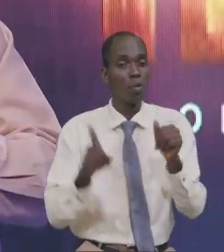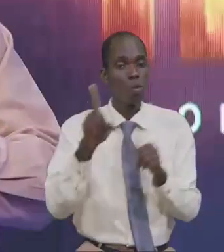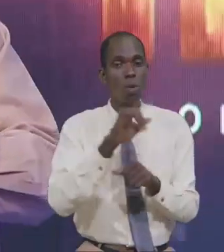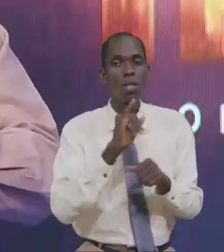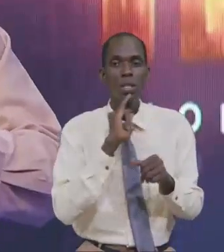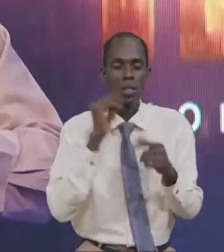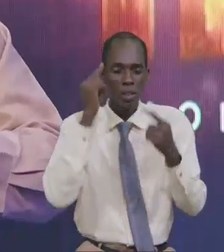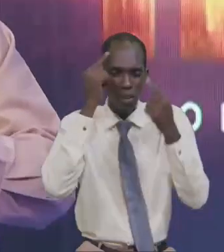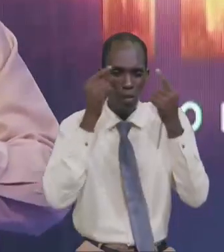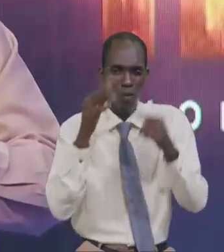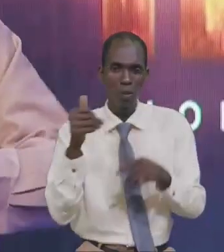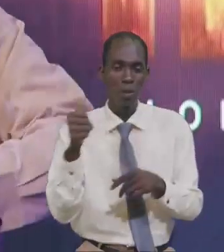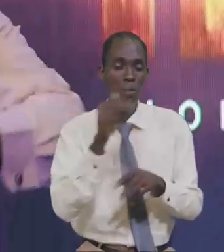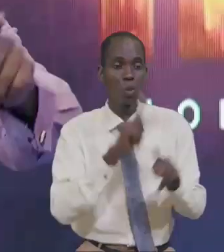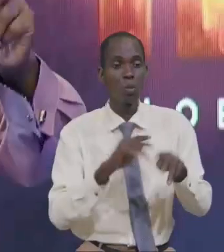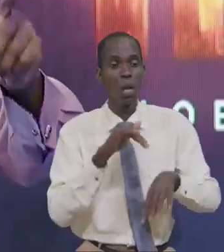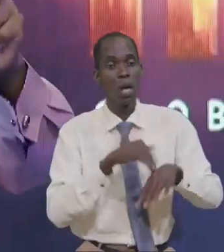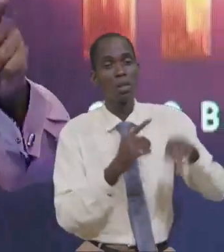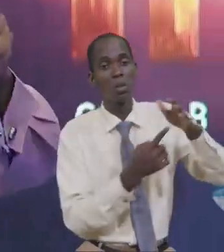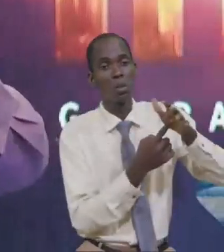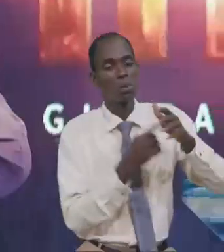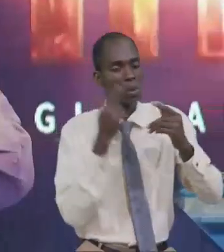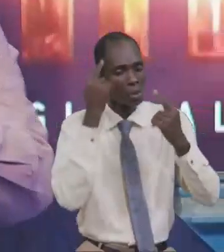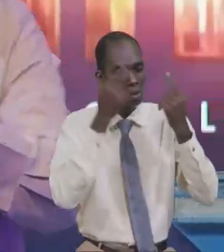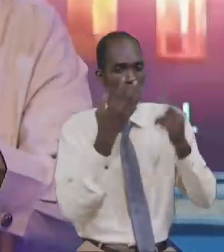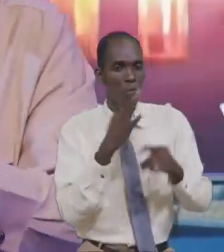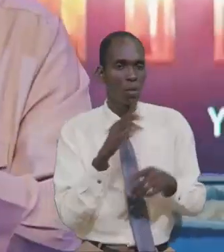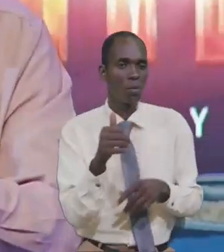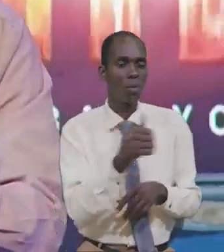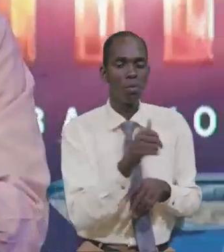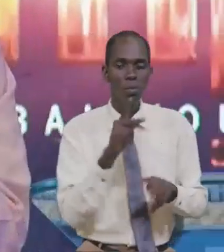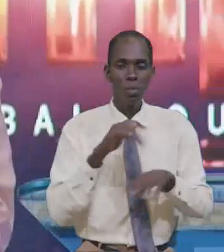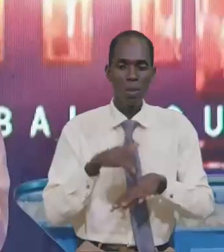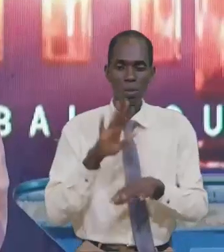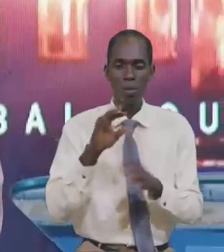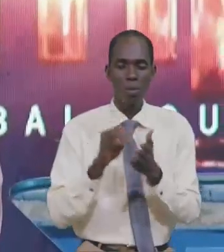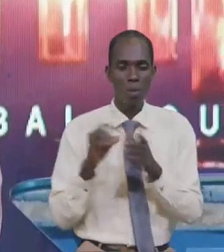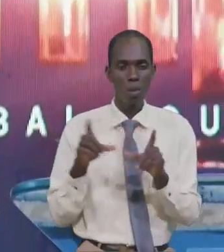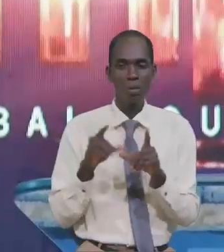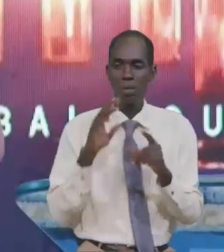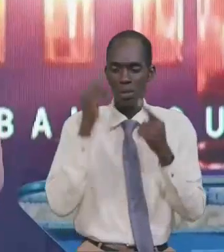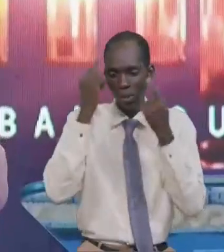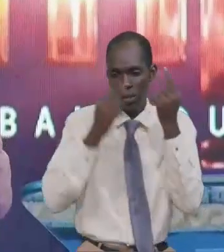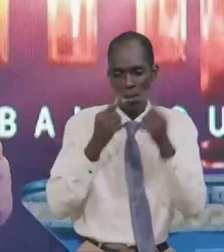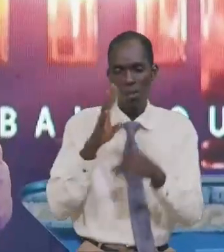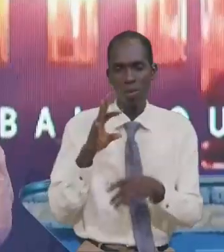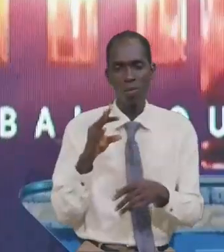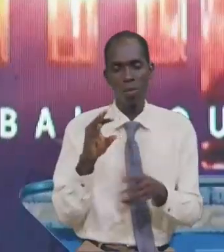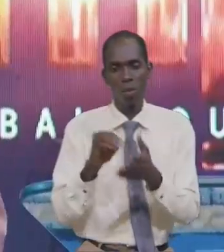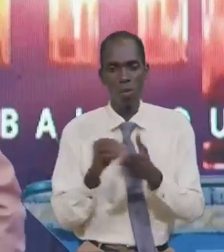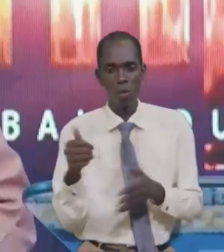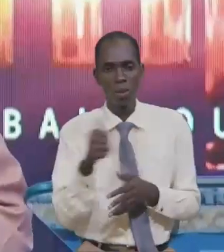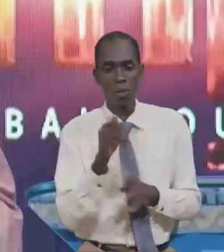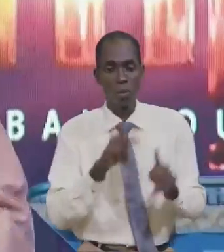down below you, they are thinking of themselves. If anybody is going to think about your progress, about your prospect, if anybody is going to